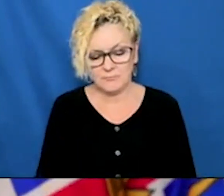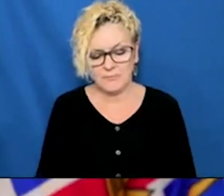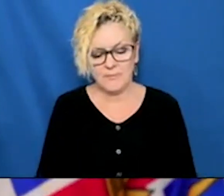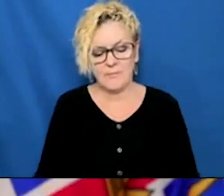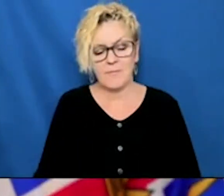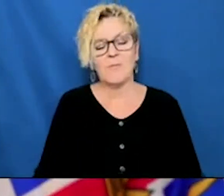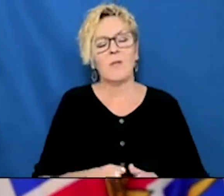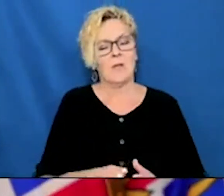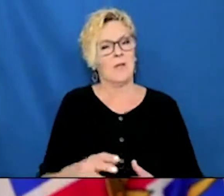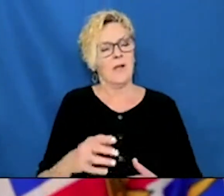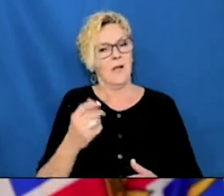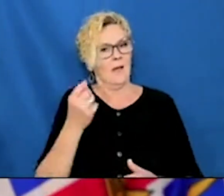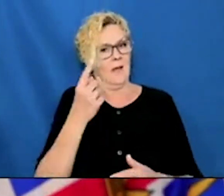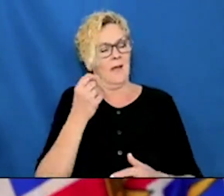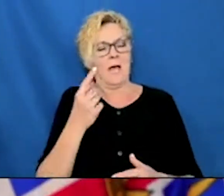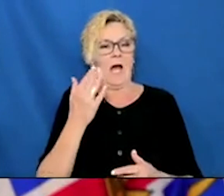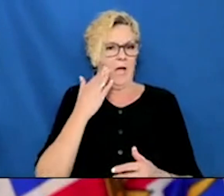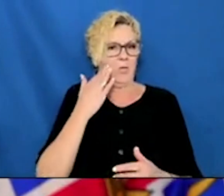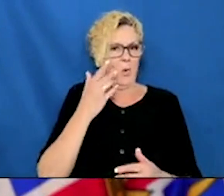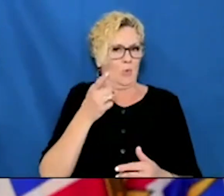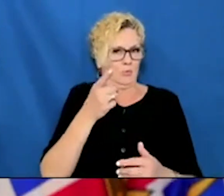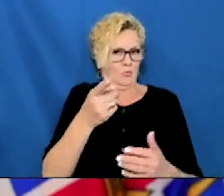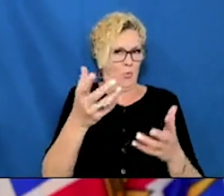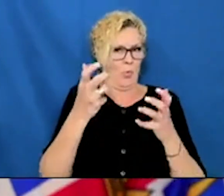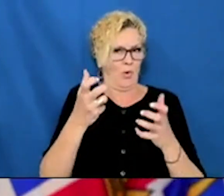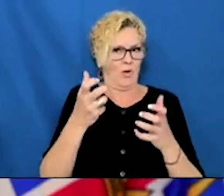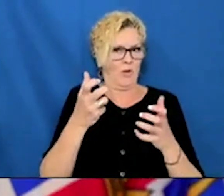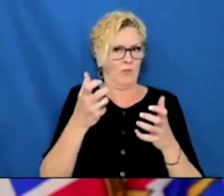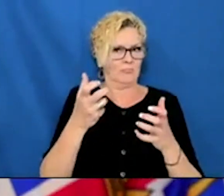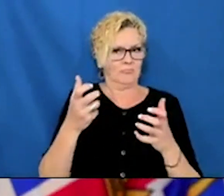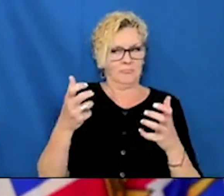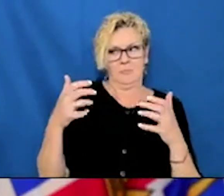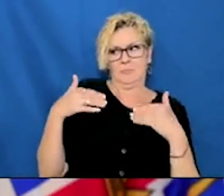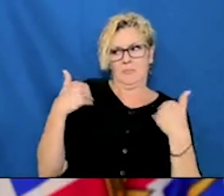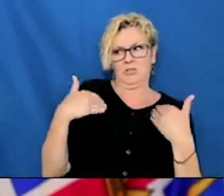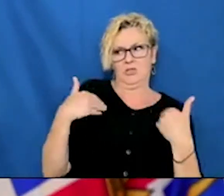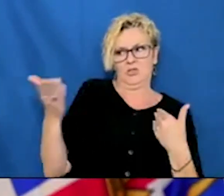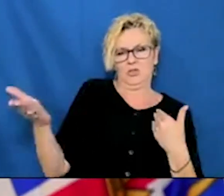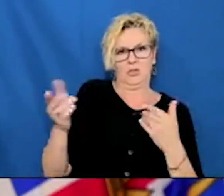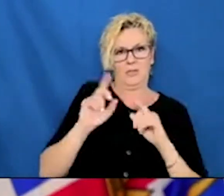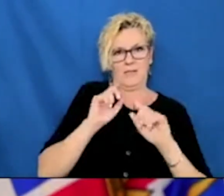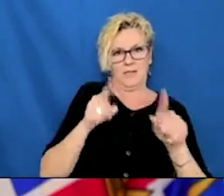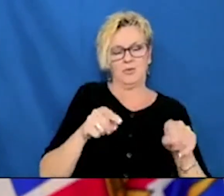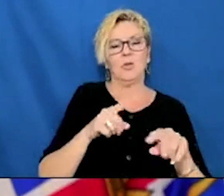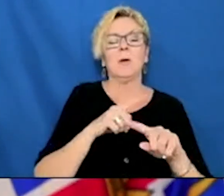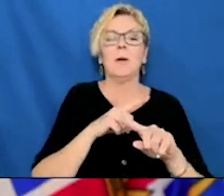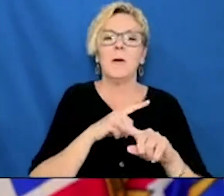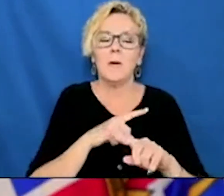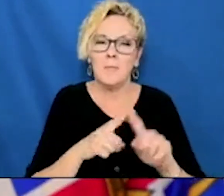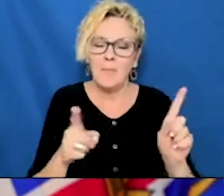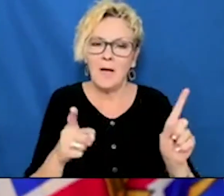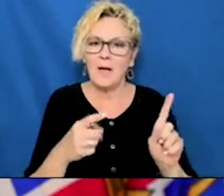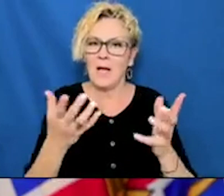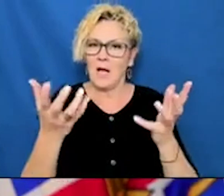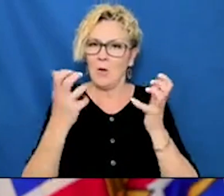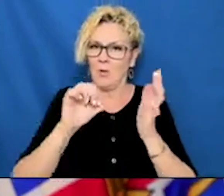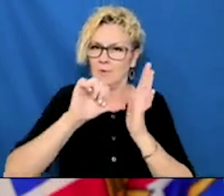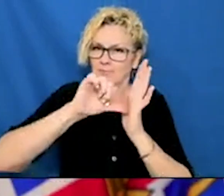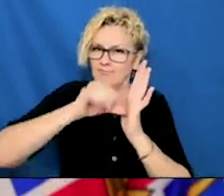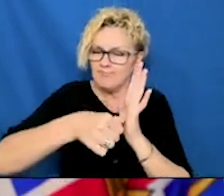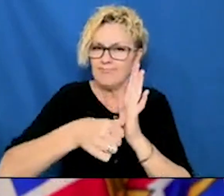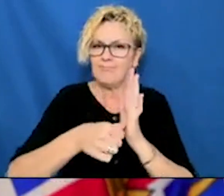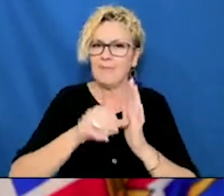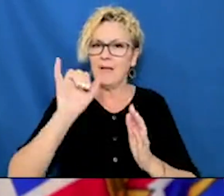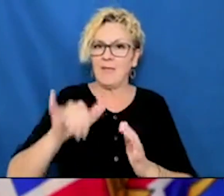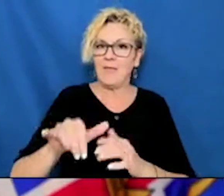surveillance data. We have from the very beginning shared that with a wide variety of our team members. There's over 100 people that are